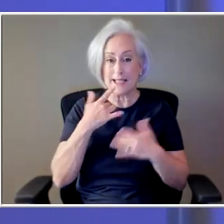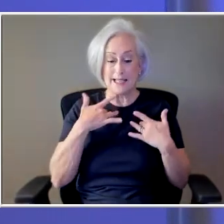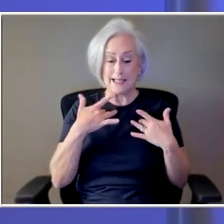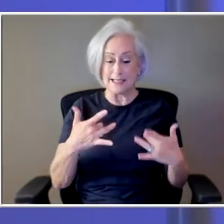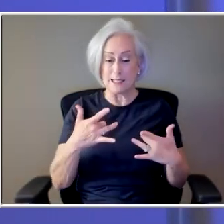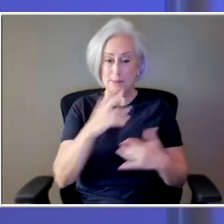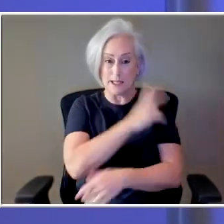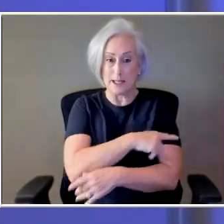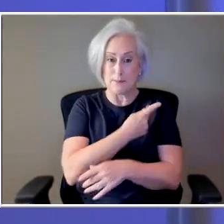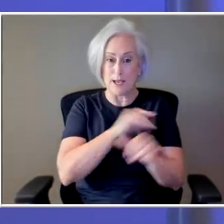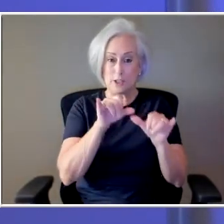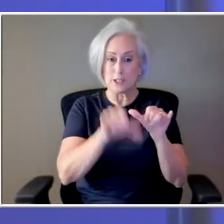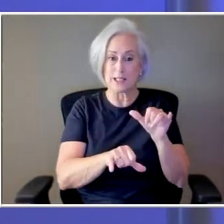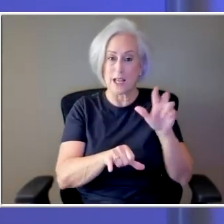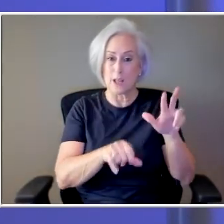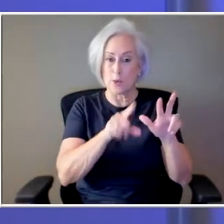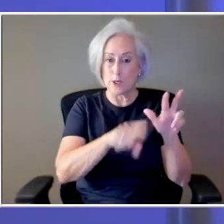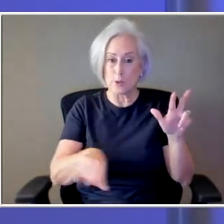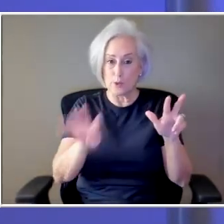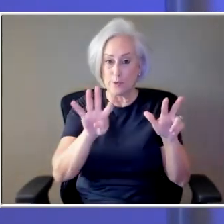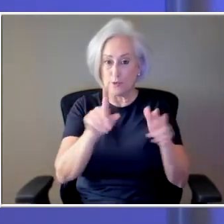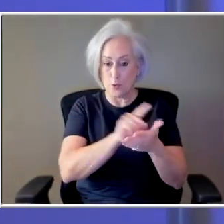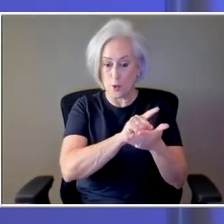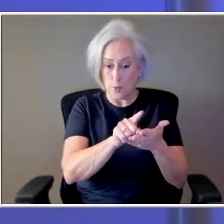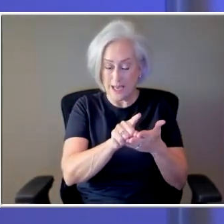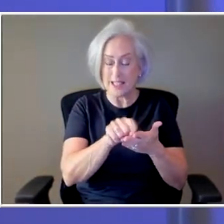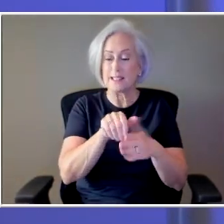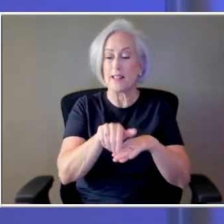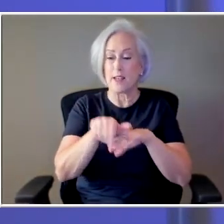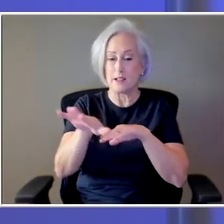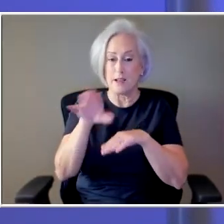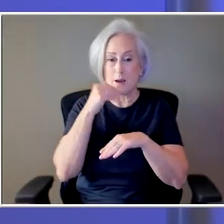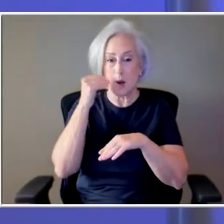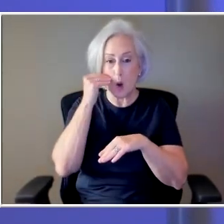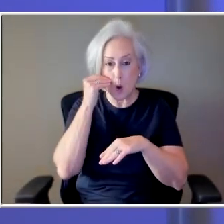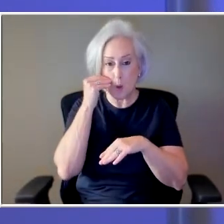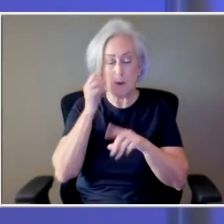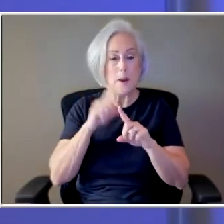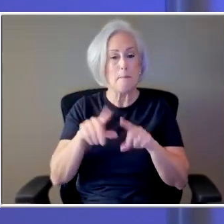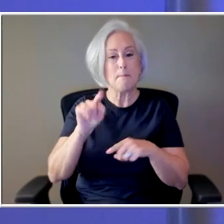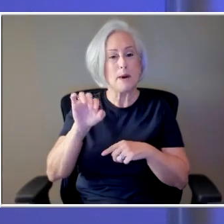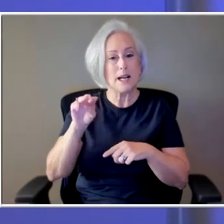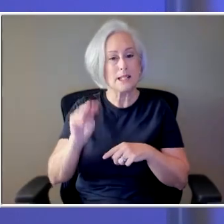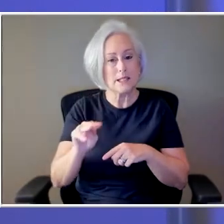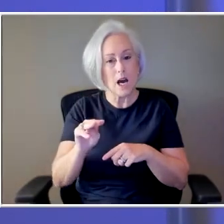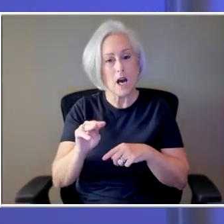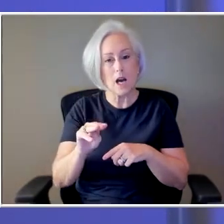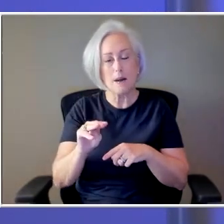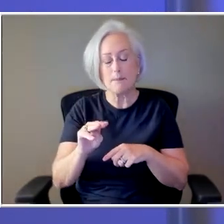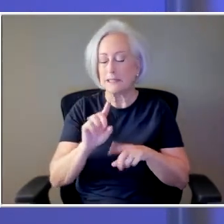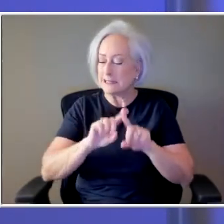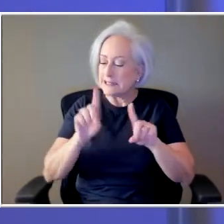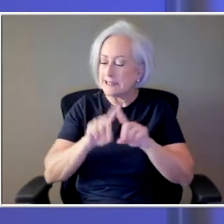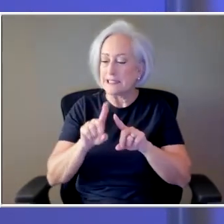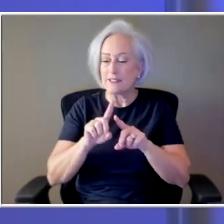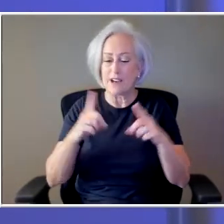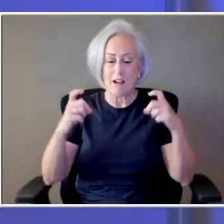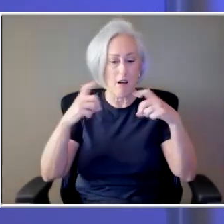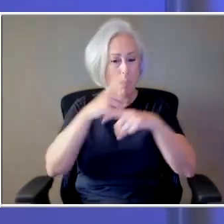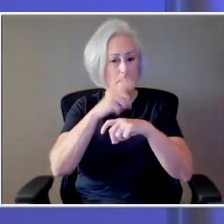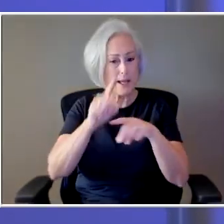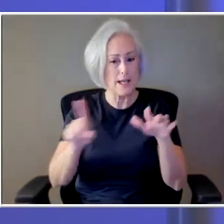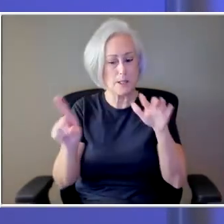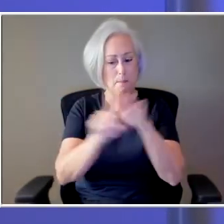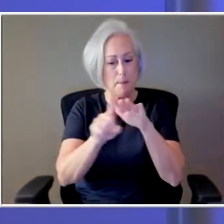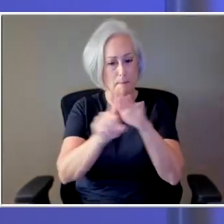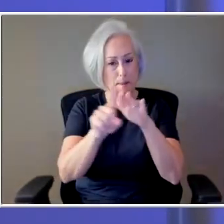on the long end of things, and we're able to discharge them. But he continued to have various different complications with his care that required him to go